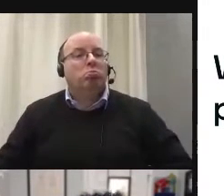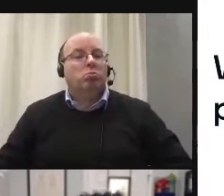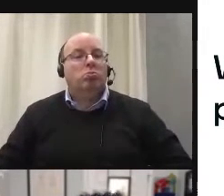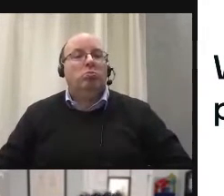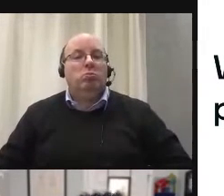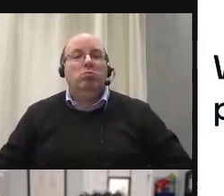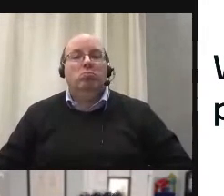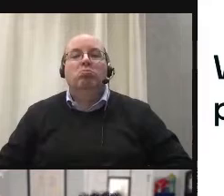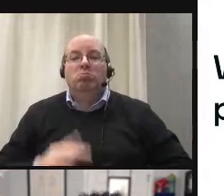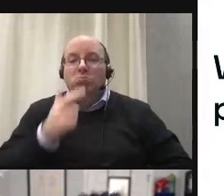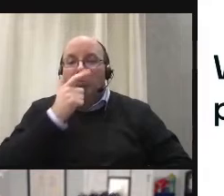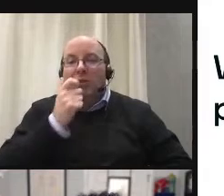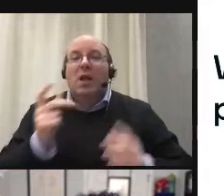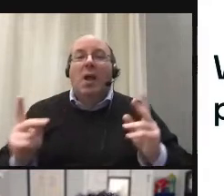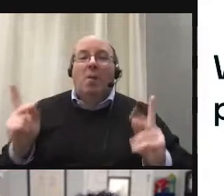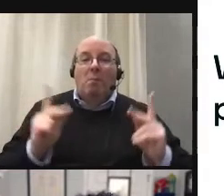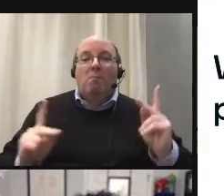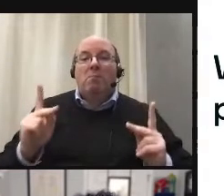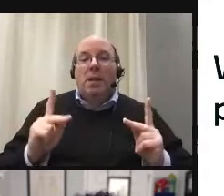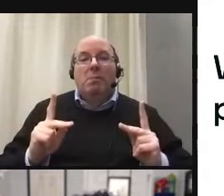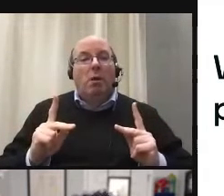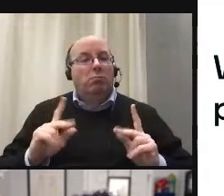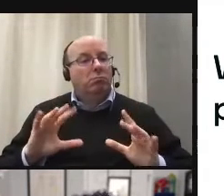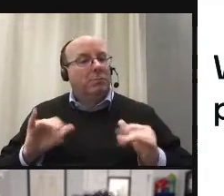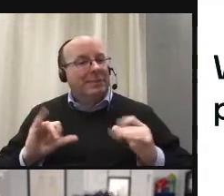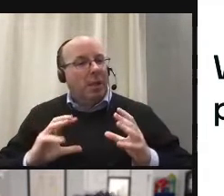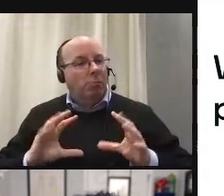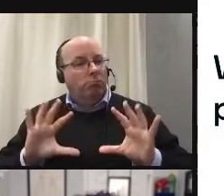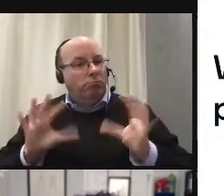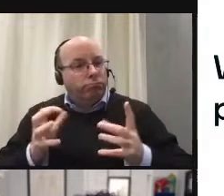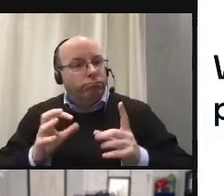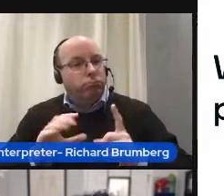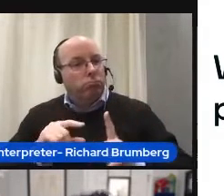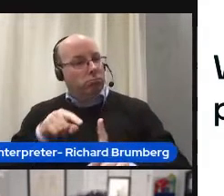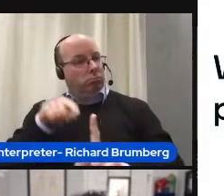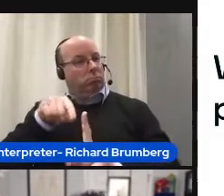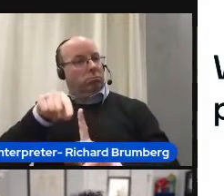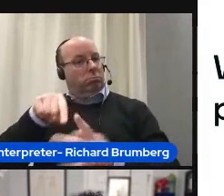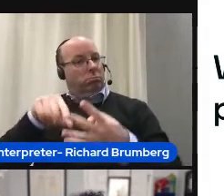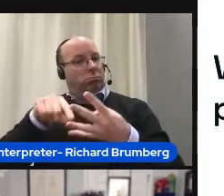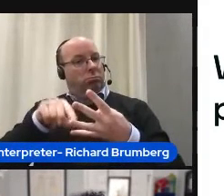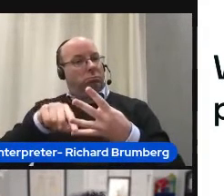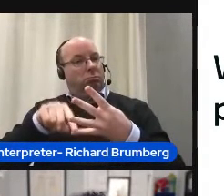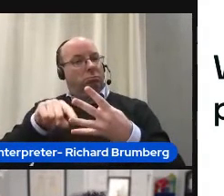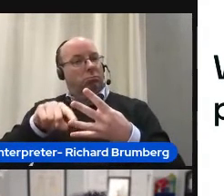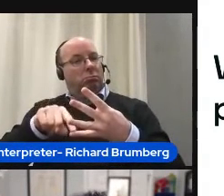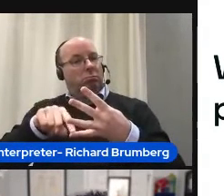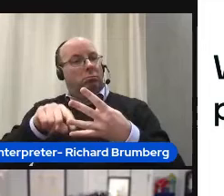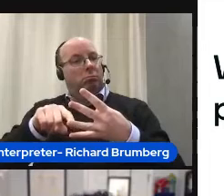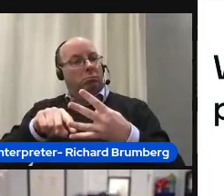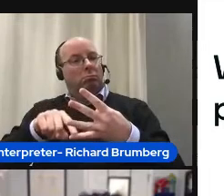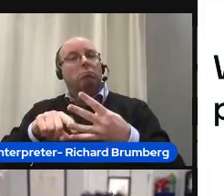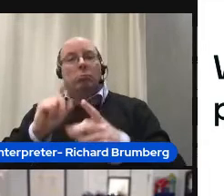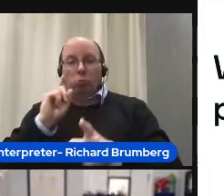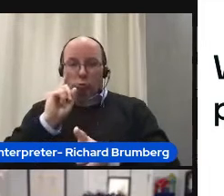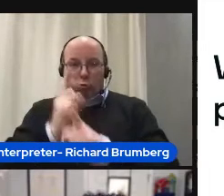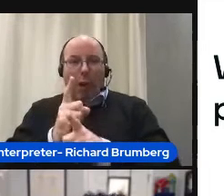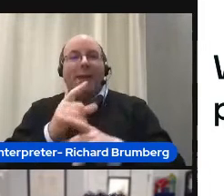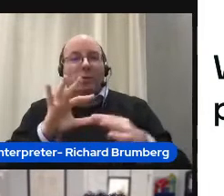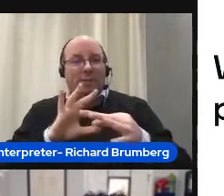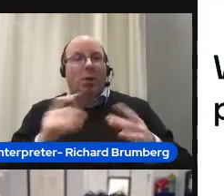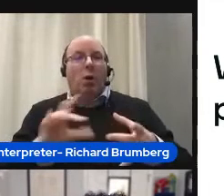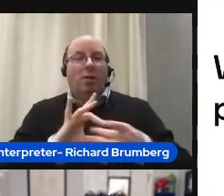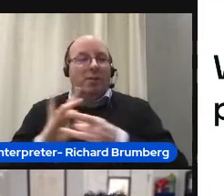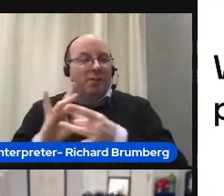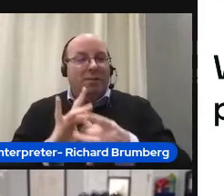So it's interesting. People are kind of rallying around inclusion, and I think that there's a way that reflects what you're saying, that these things go hand in hand. Mm-hmm. Yeah. So